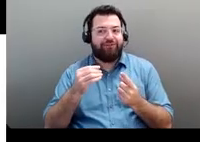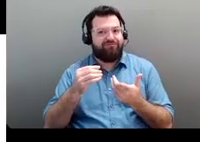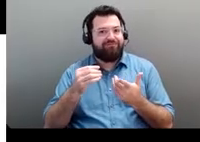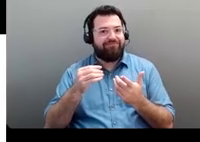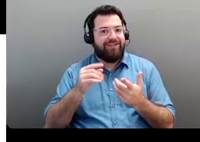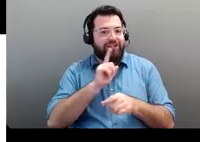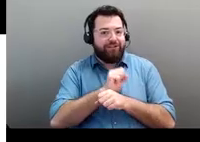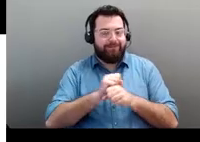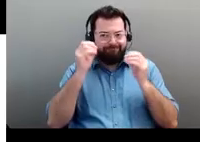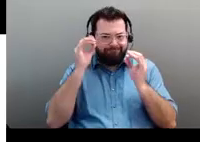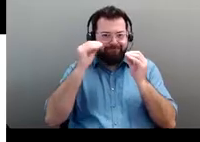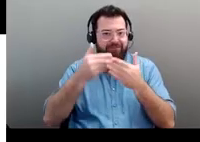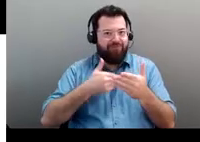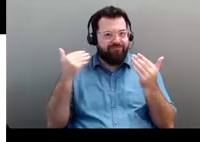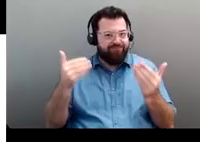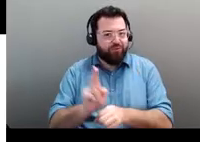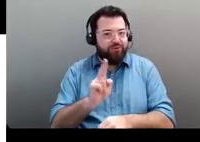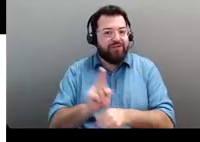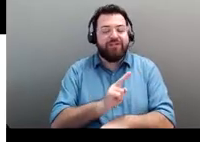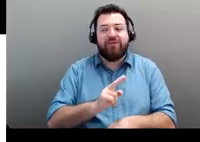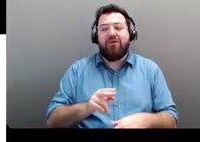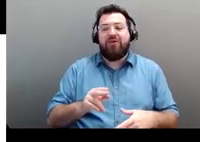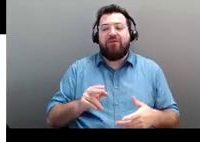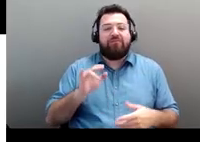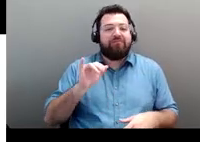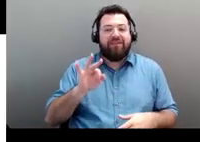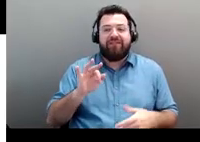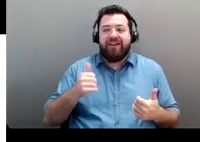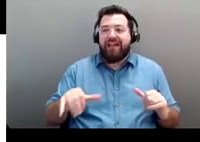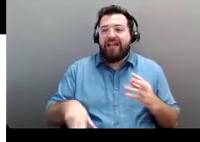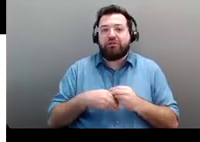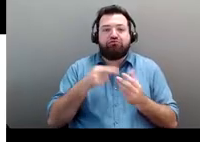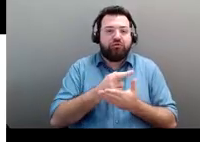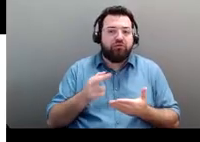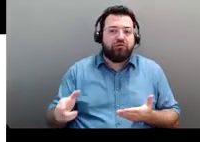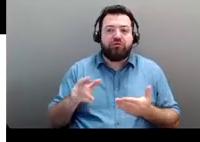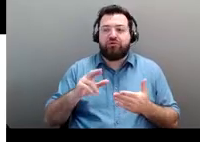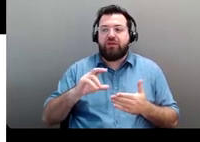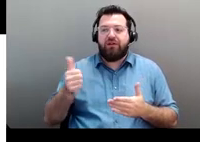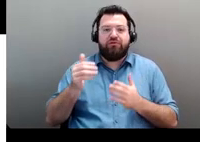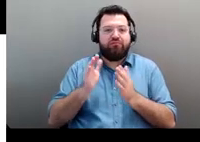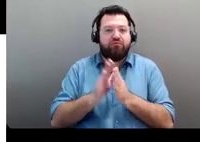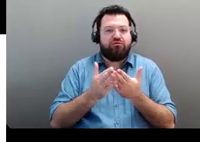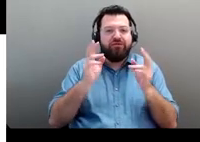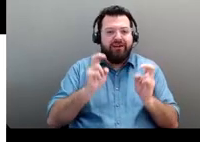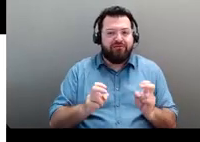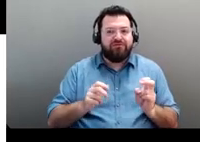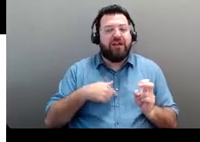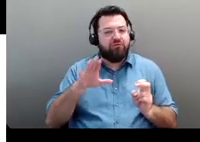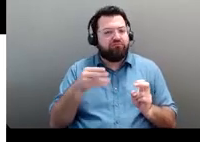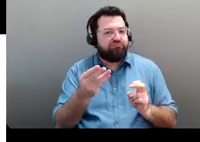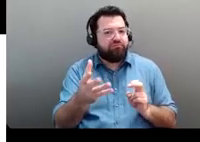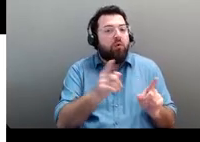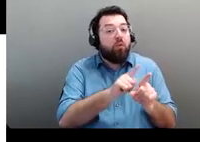so just in case, I have some additional resources and suggested readings at the end that I'll share with you all. I'll also share with